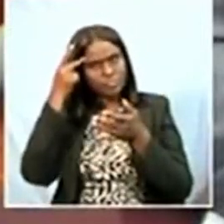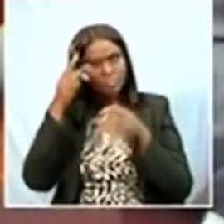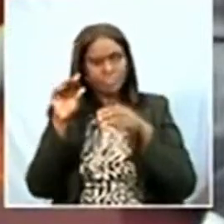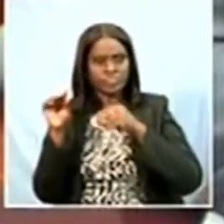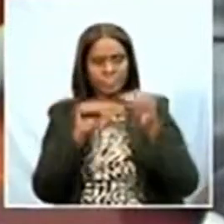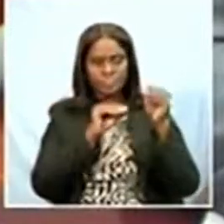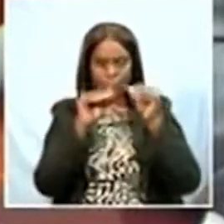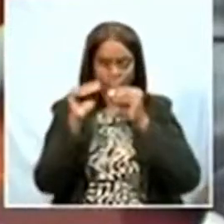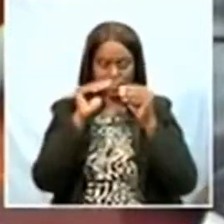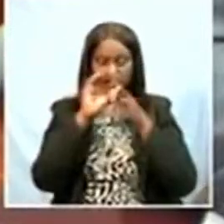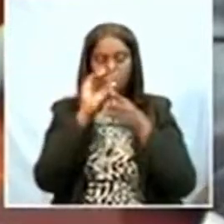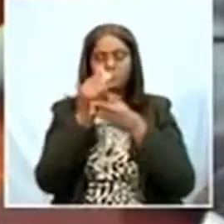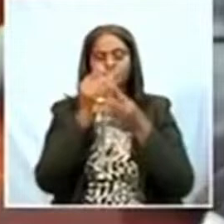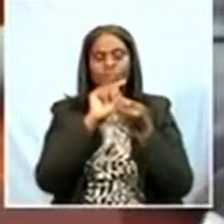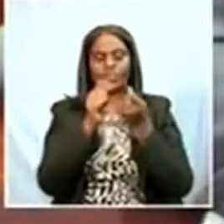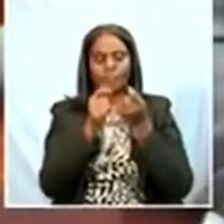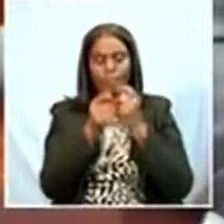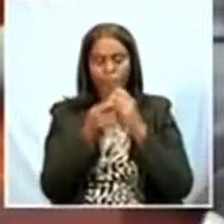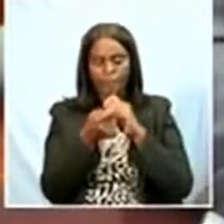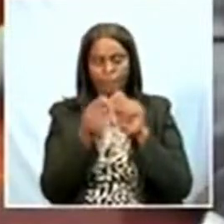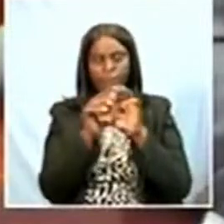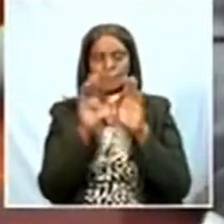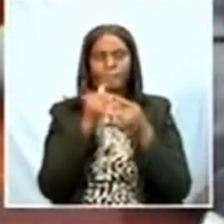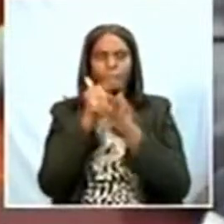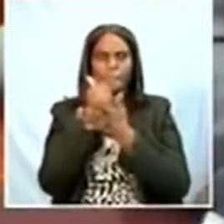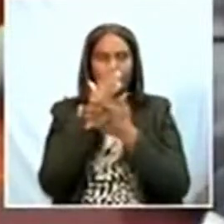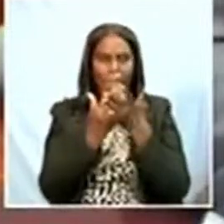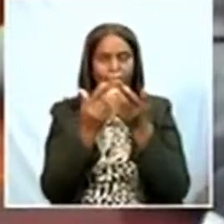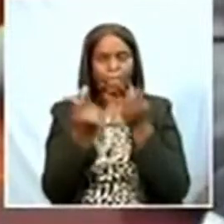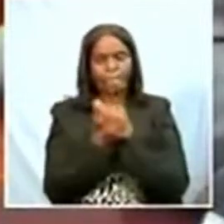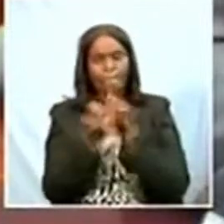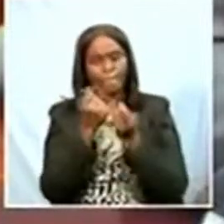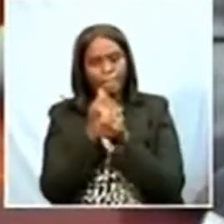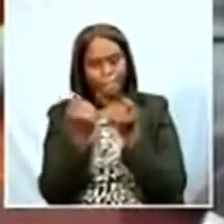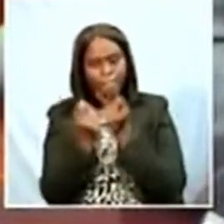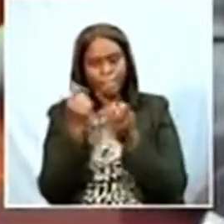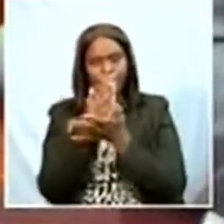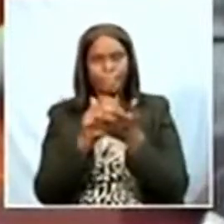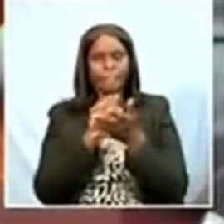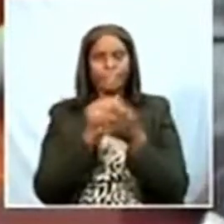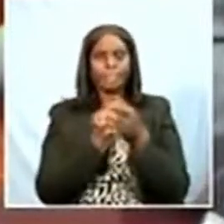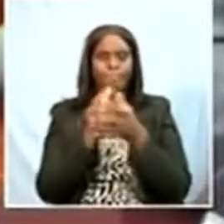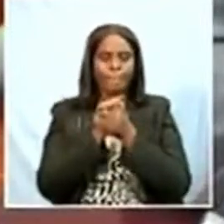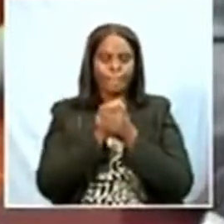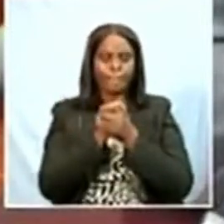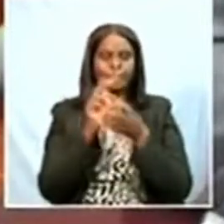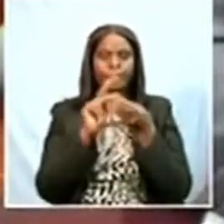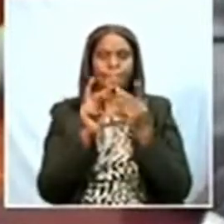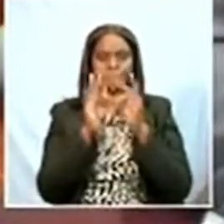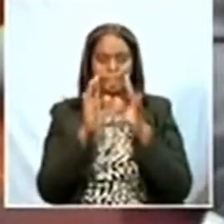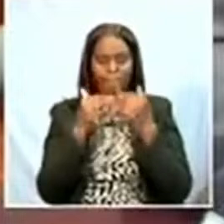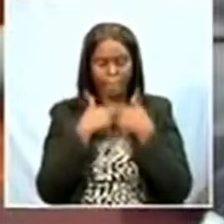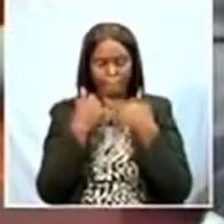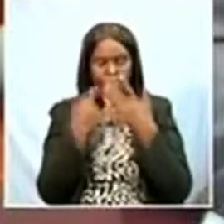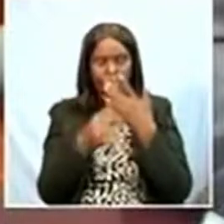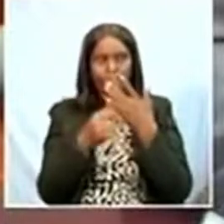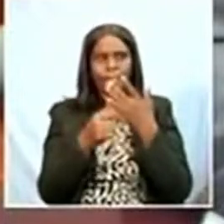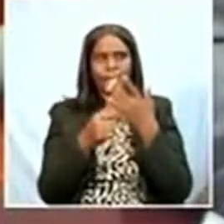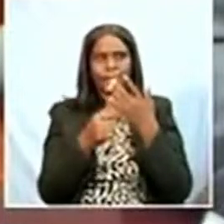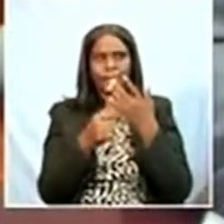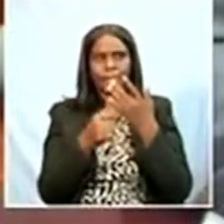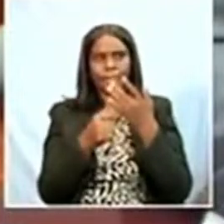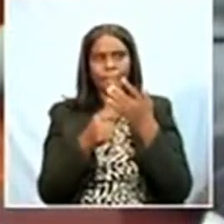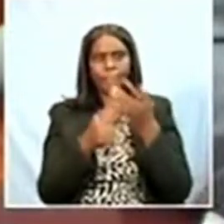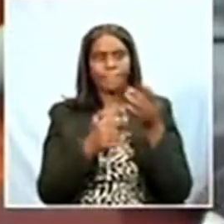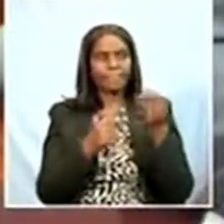movements or or some sort of evolution where some of our cooperating partners are cutting down on